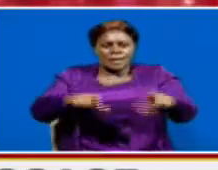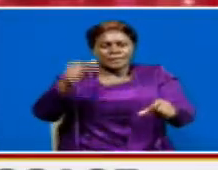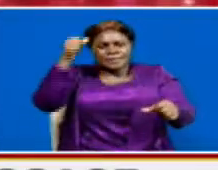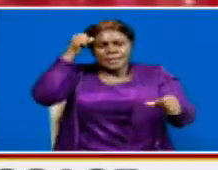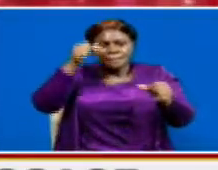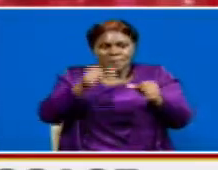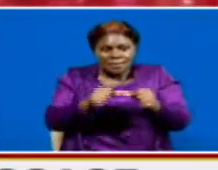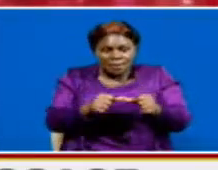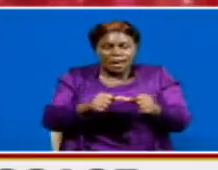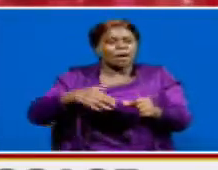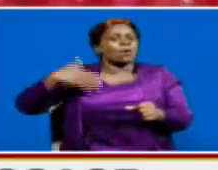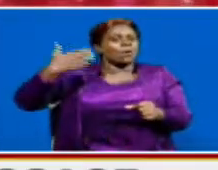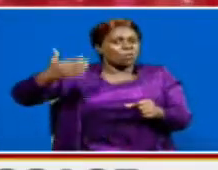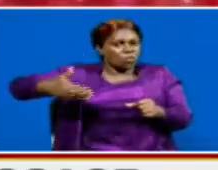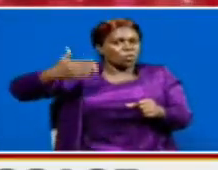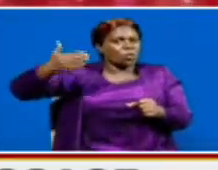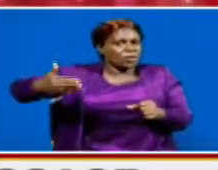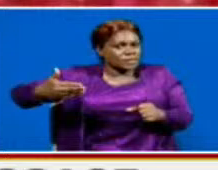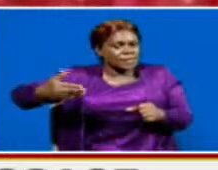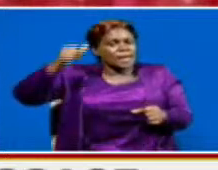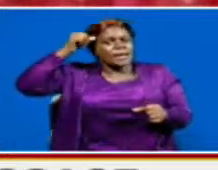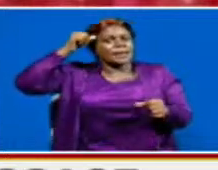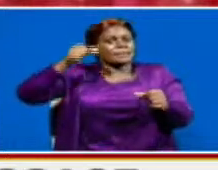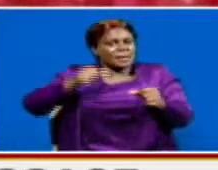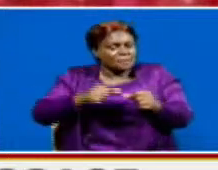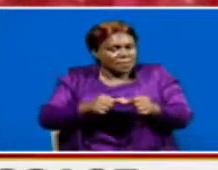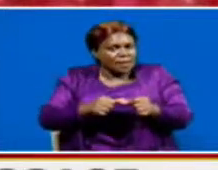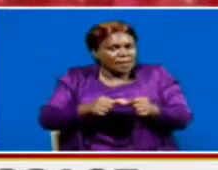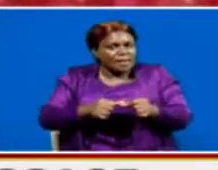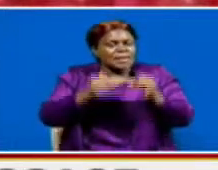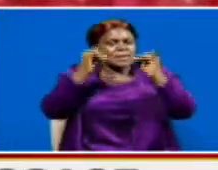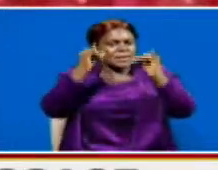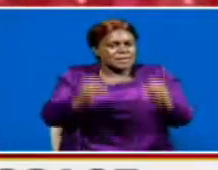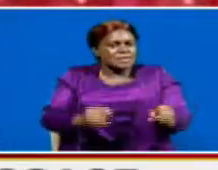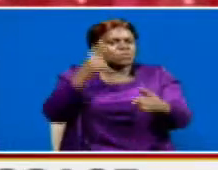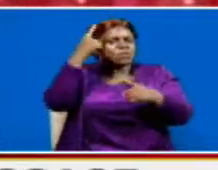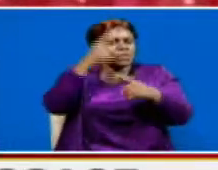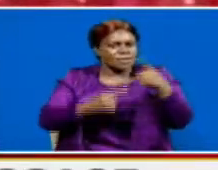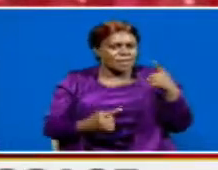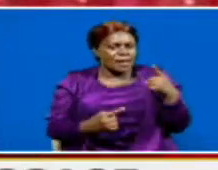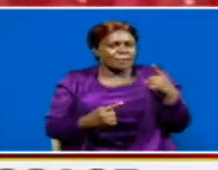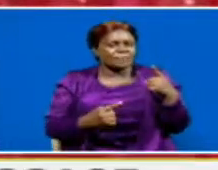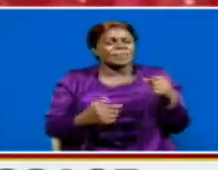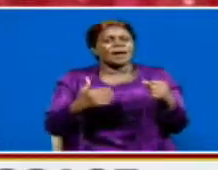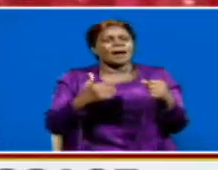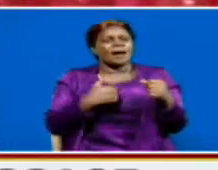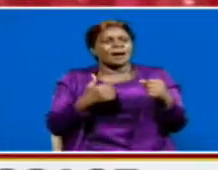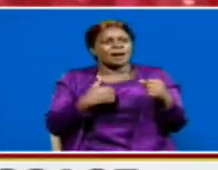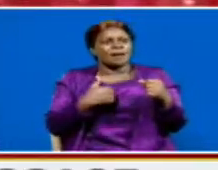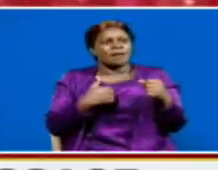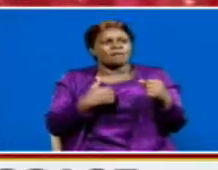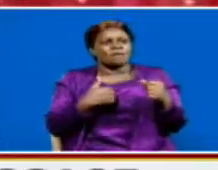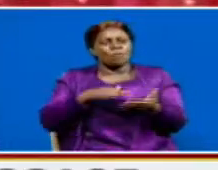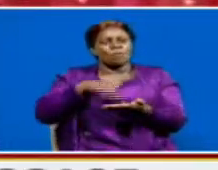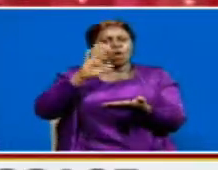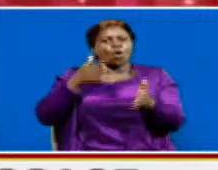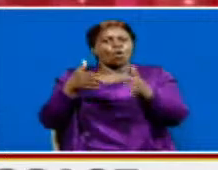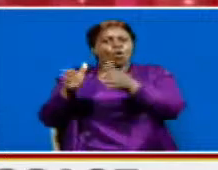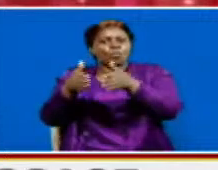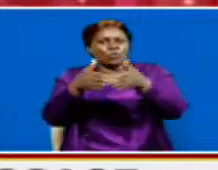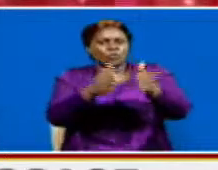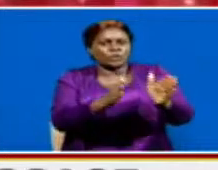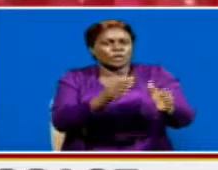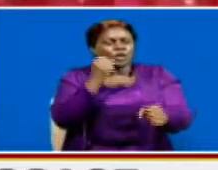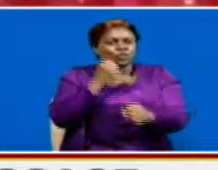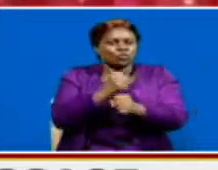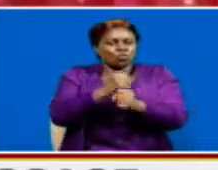this always, and remember that with the new year comes our opportunity to